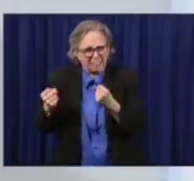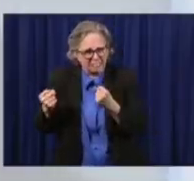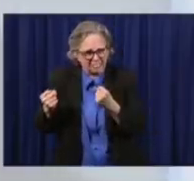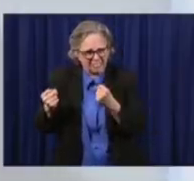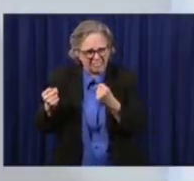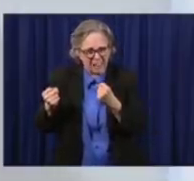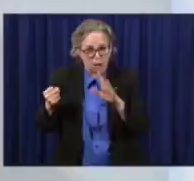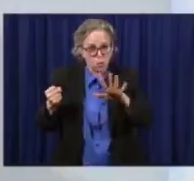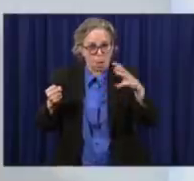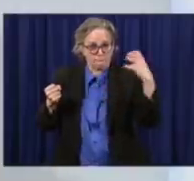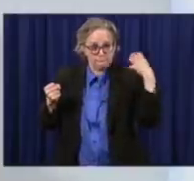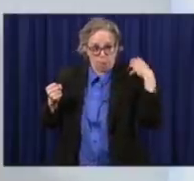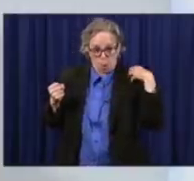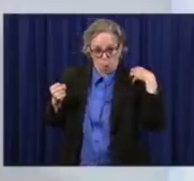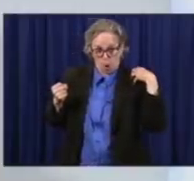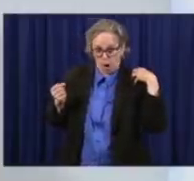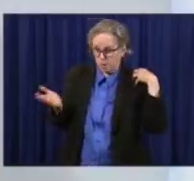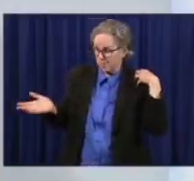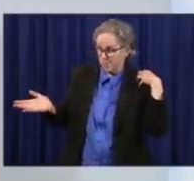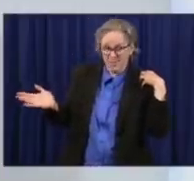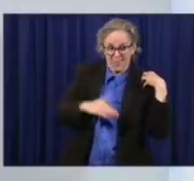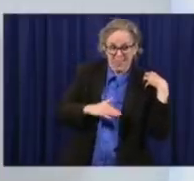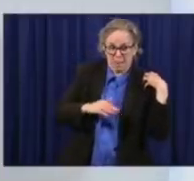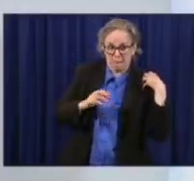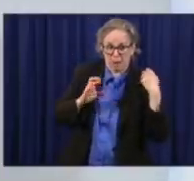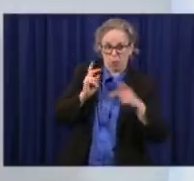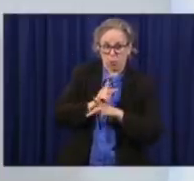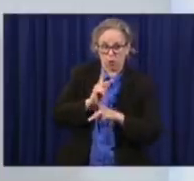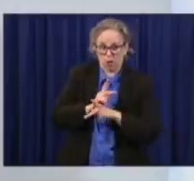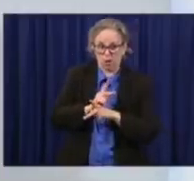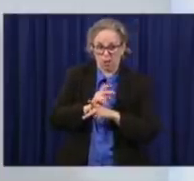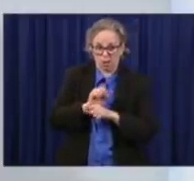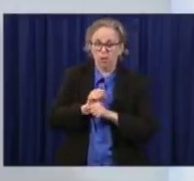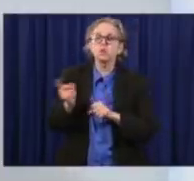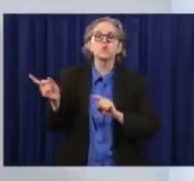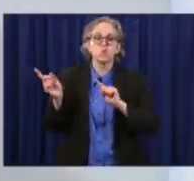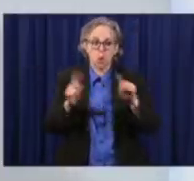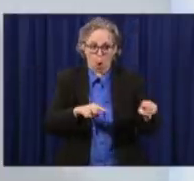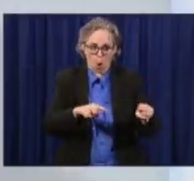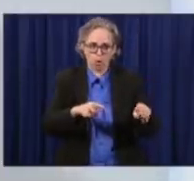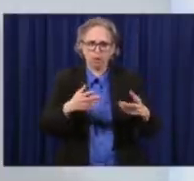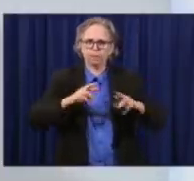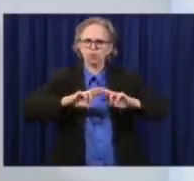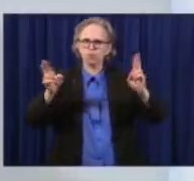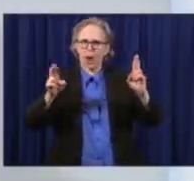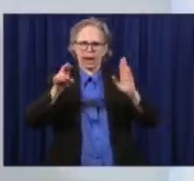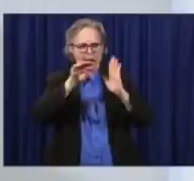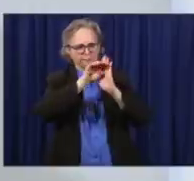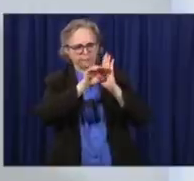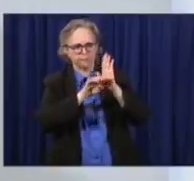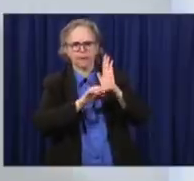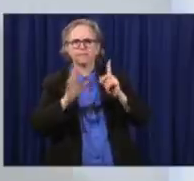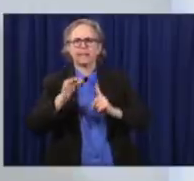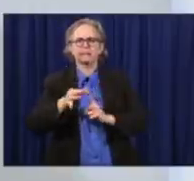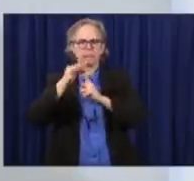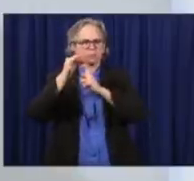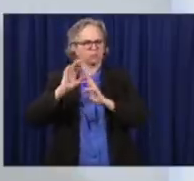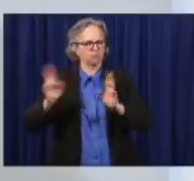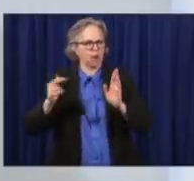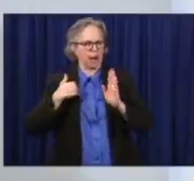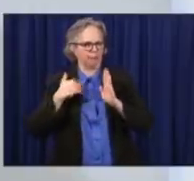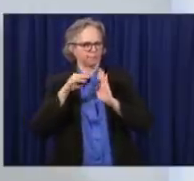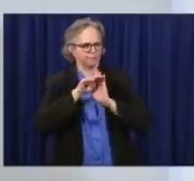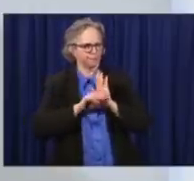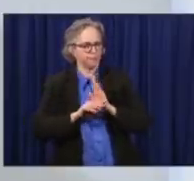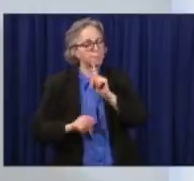to you, you're supposed to go back to work. There are a list of exemptions for that. But to the spirit of we're all into